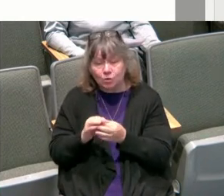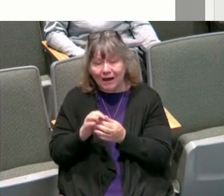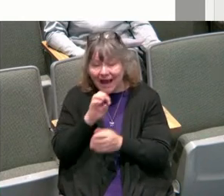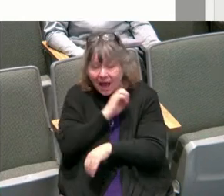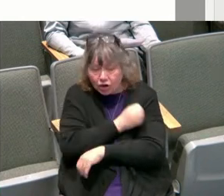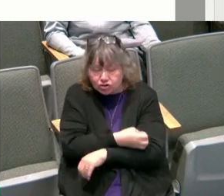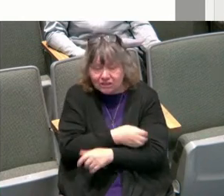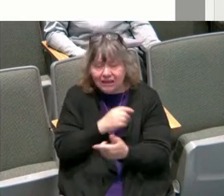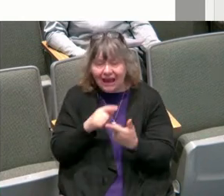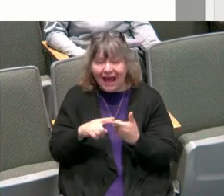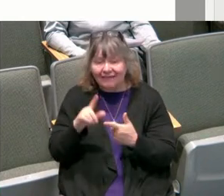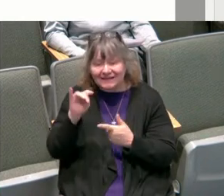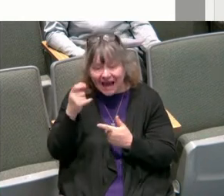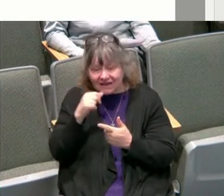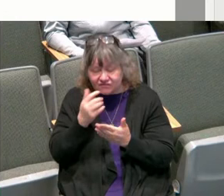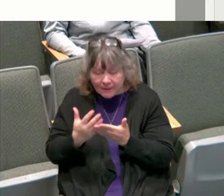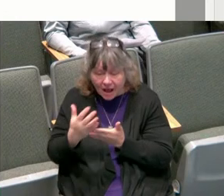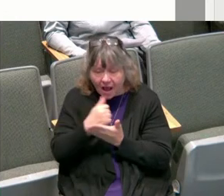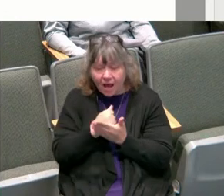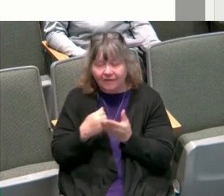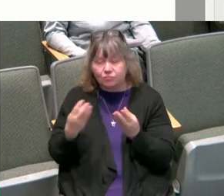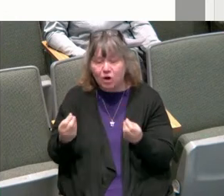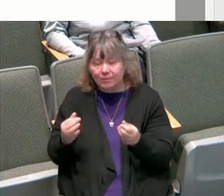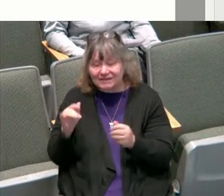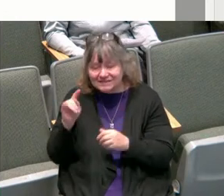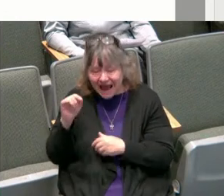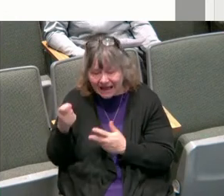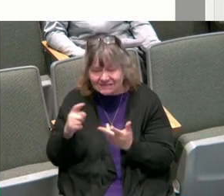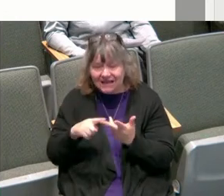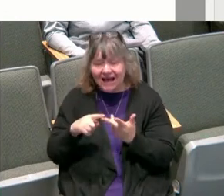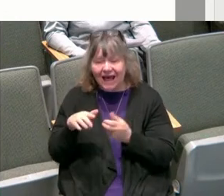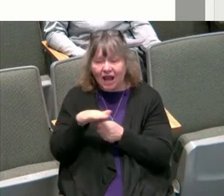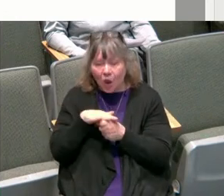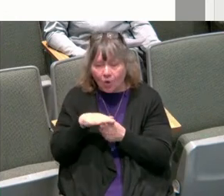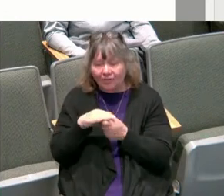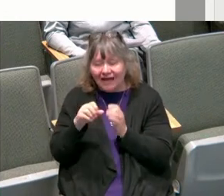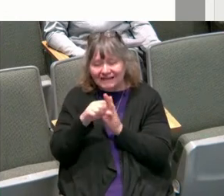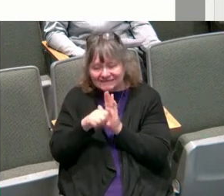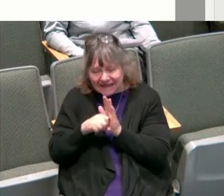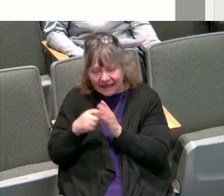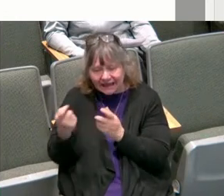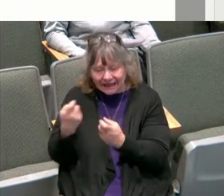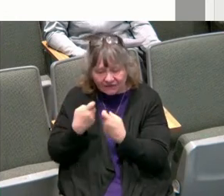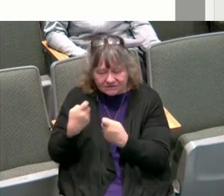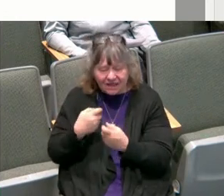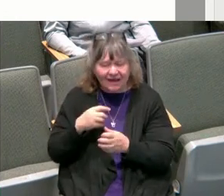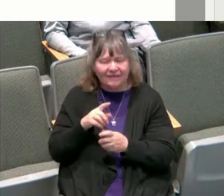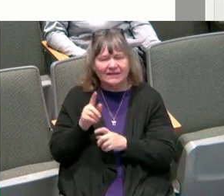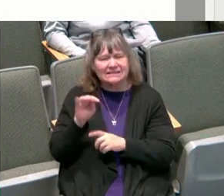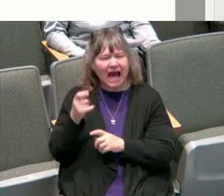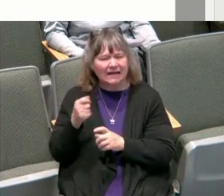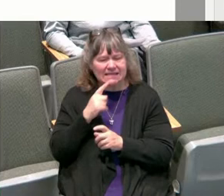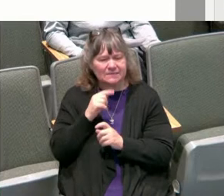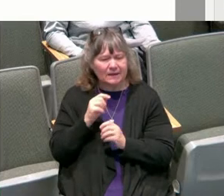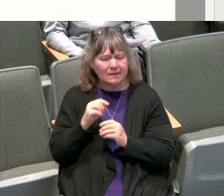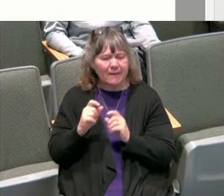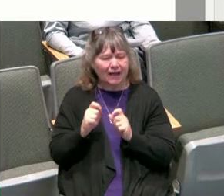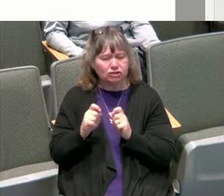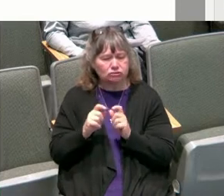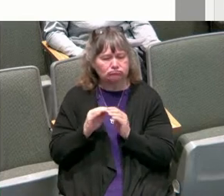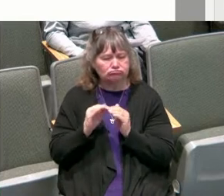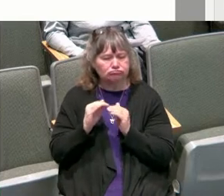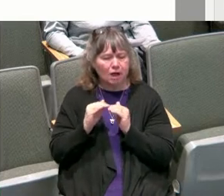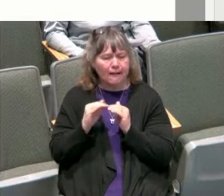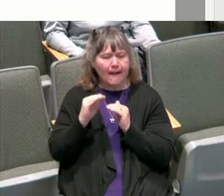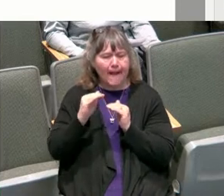the tax revenue from New Growth in the property tax base and local aid from the state has continued to be strong the tax impacts has been managed within the tax increase